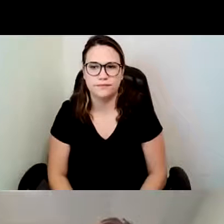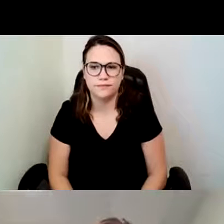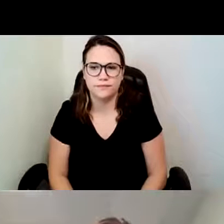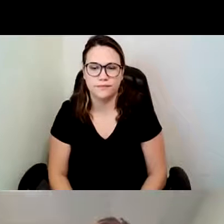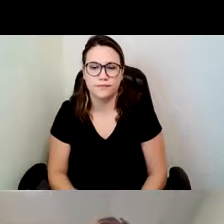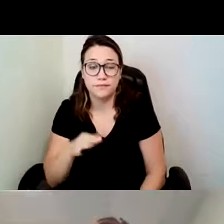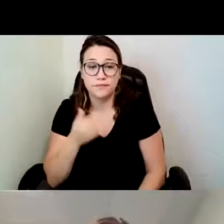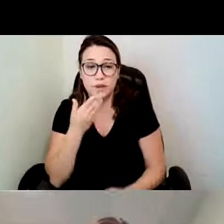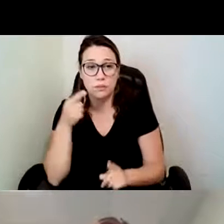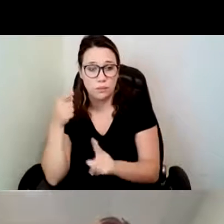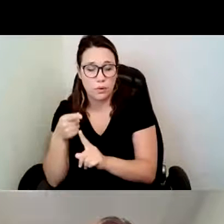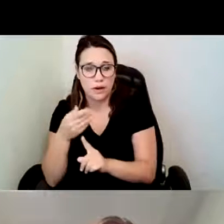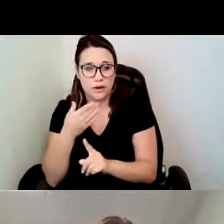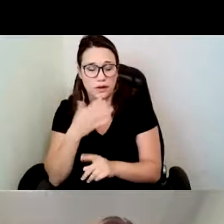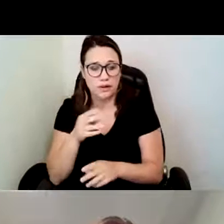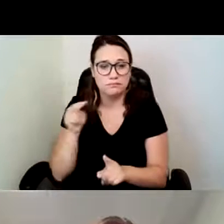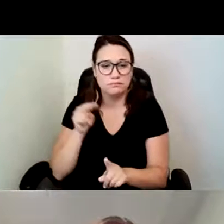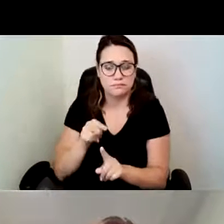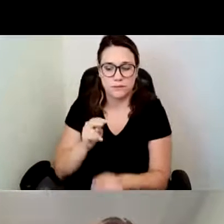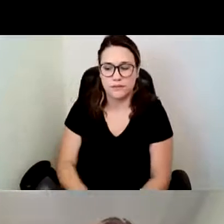Good observation.